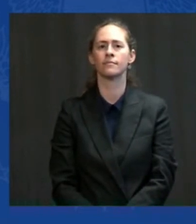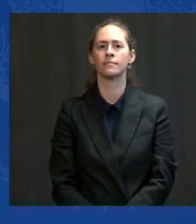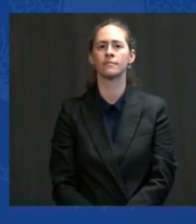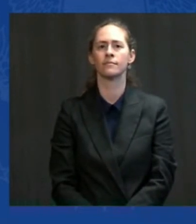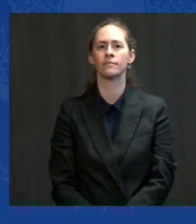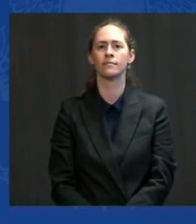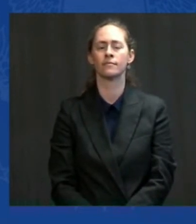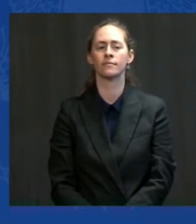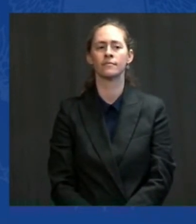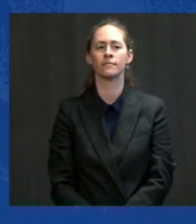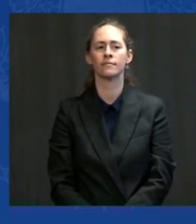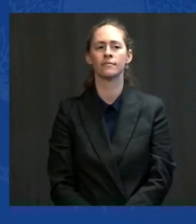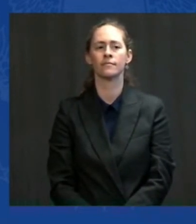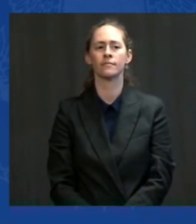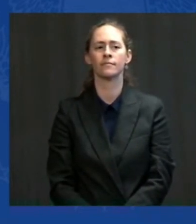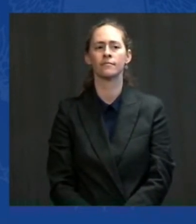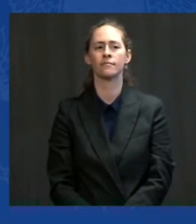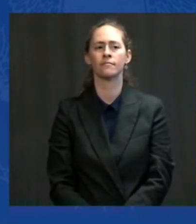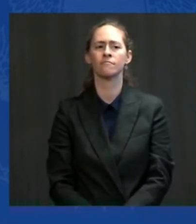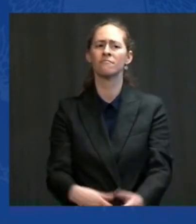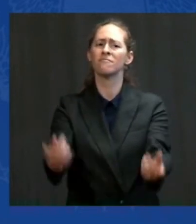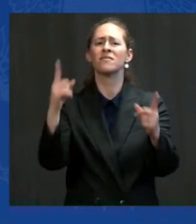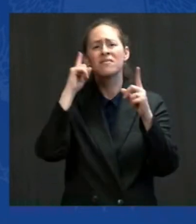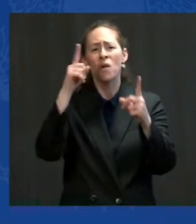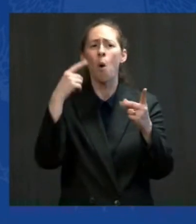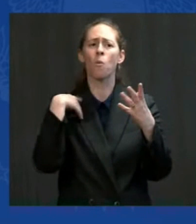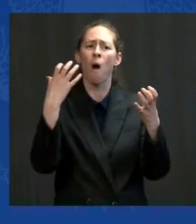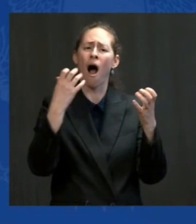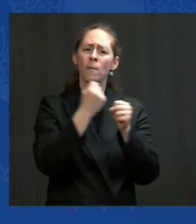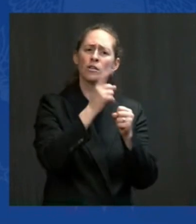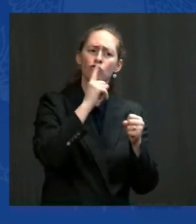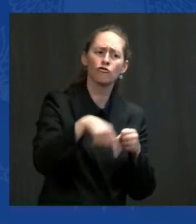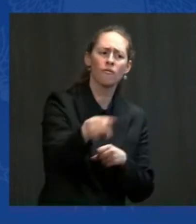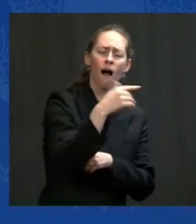free meals for millions more children in school.